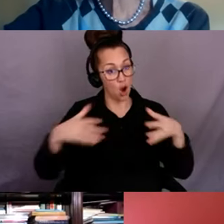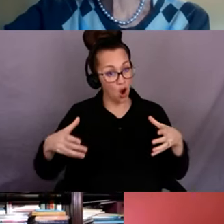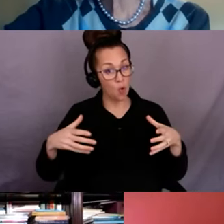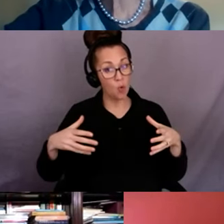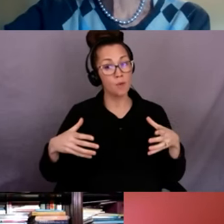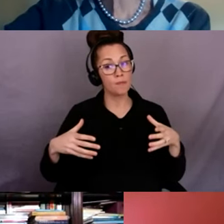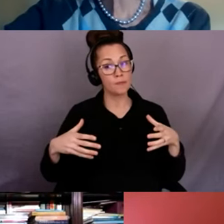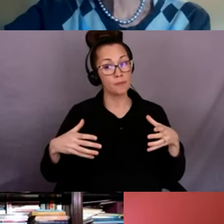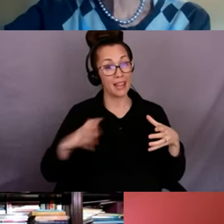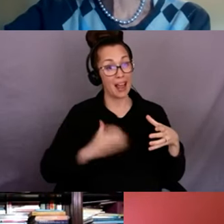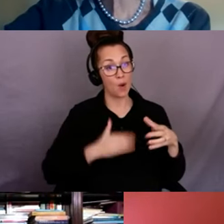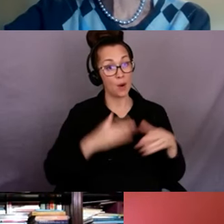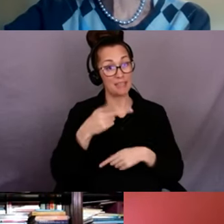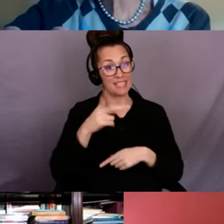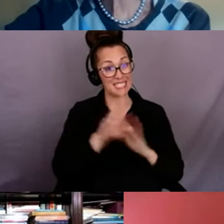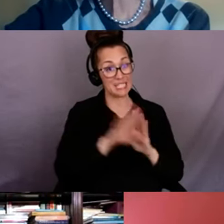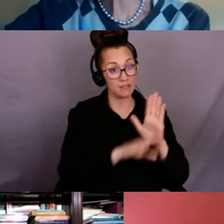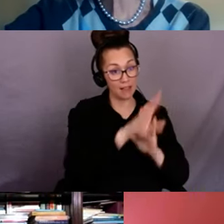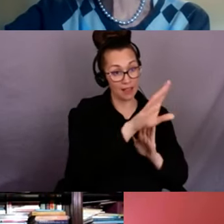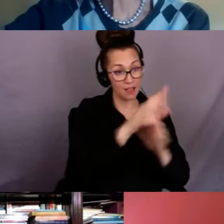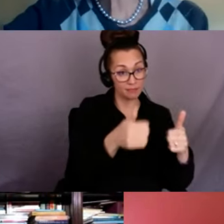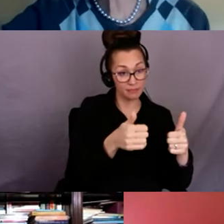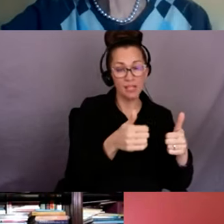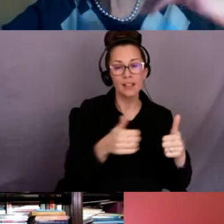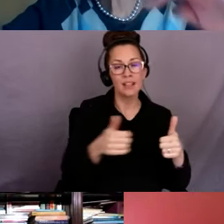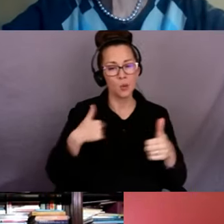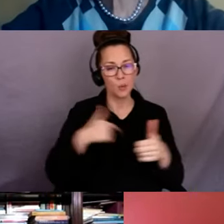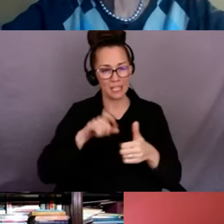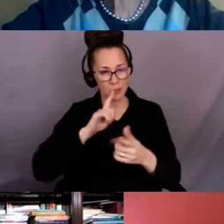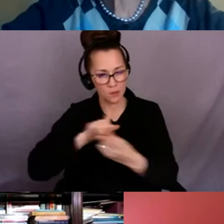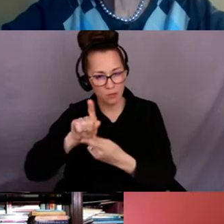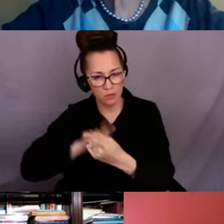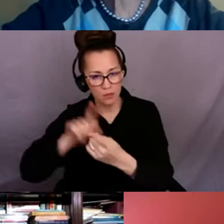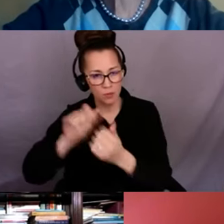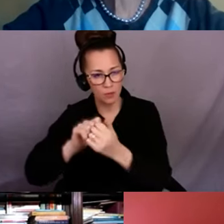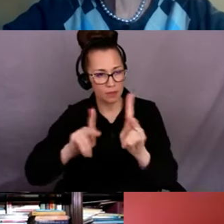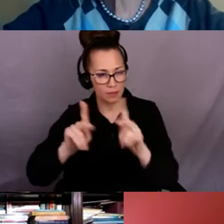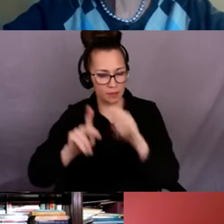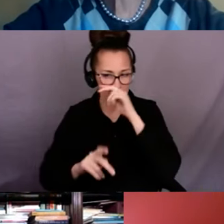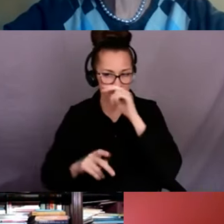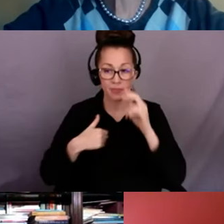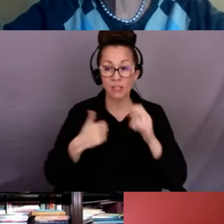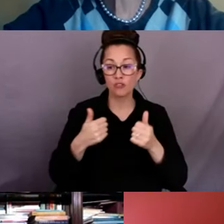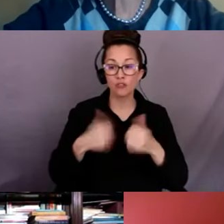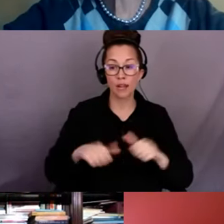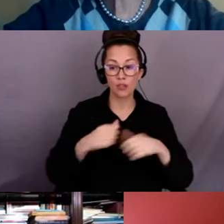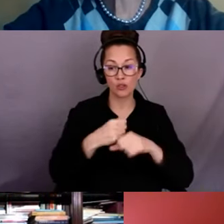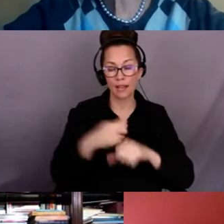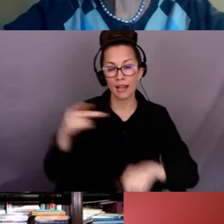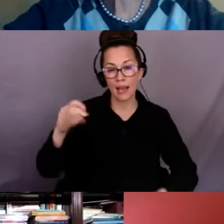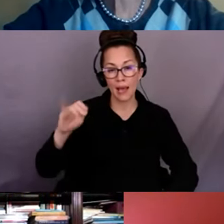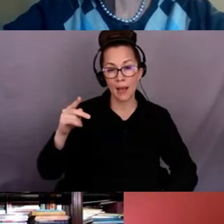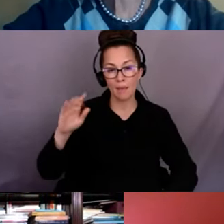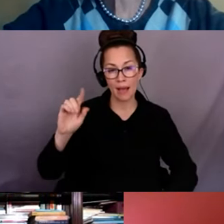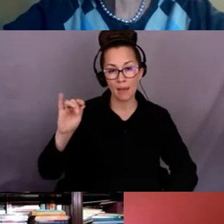are providing those opportunities for individuals. Some of the other things that we're doing is working on creating a pipeline. You know, we talk a lot